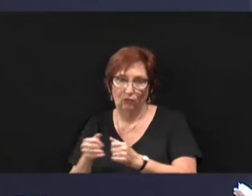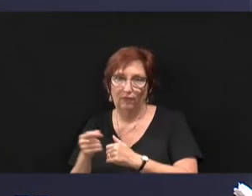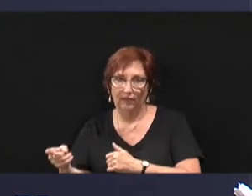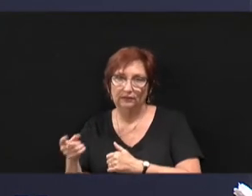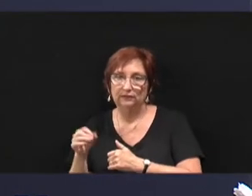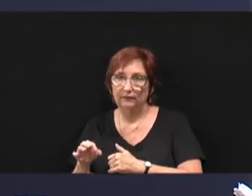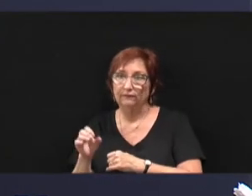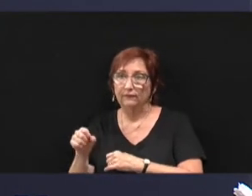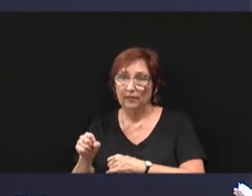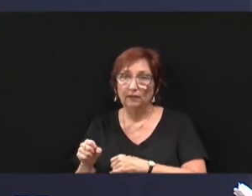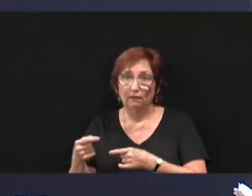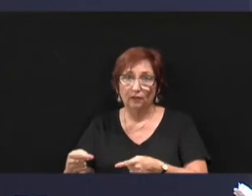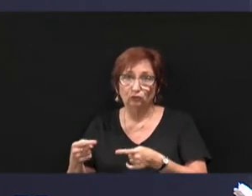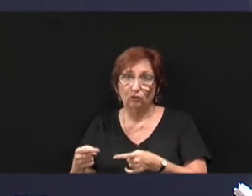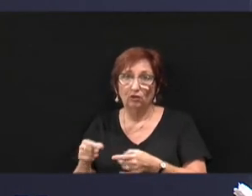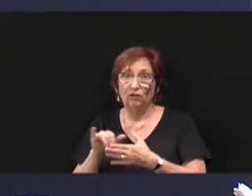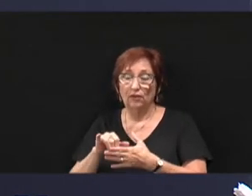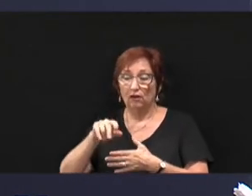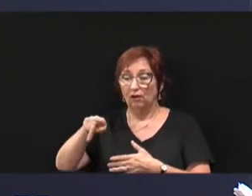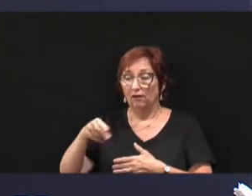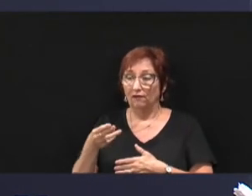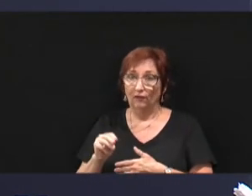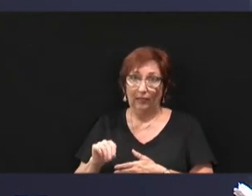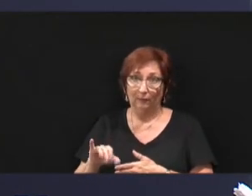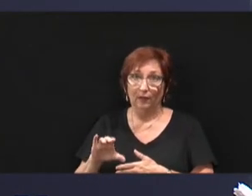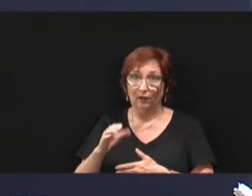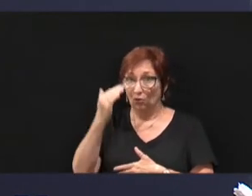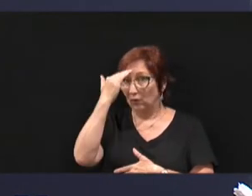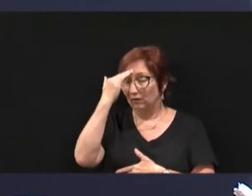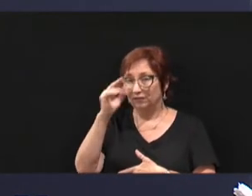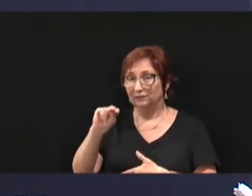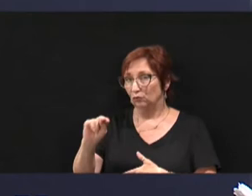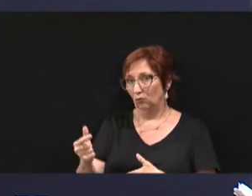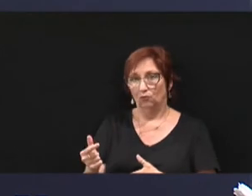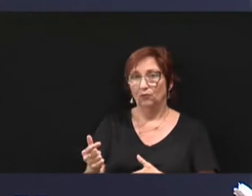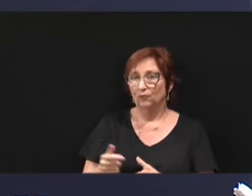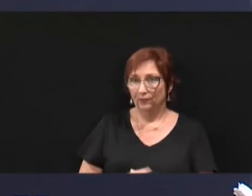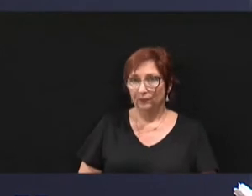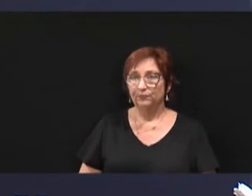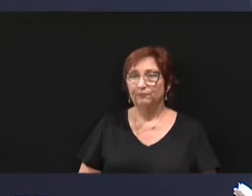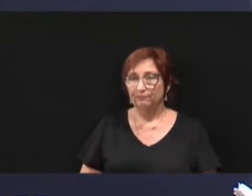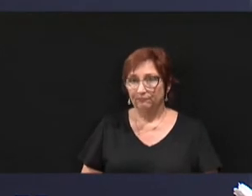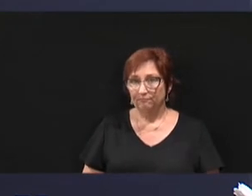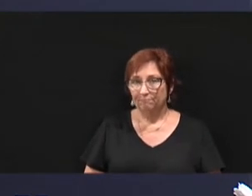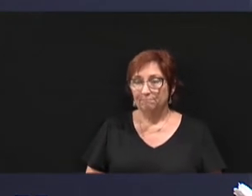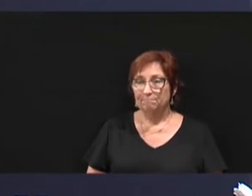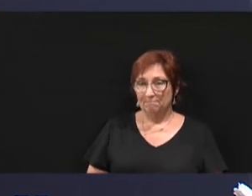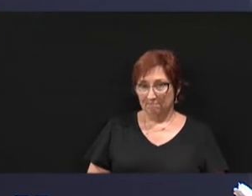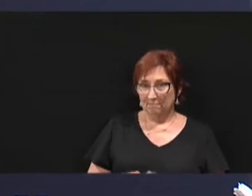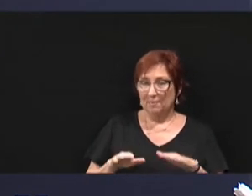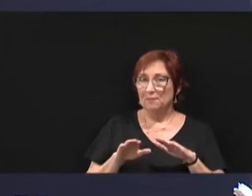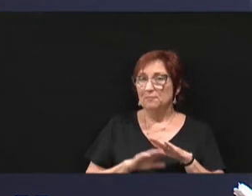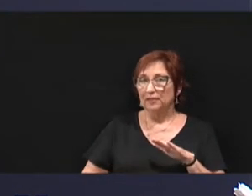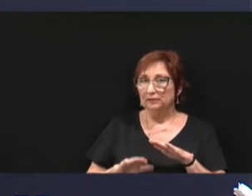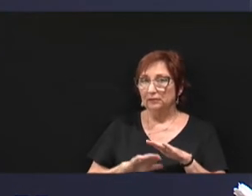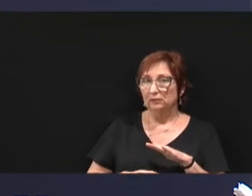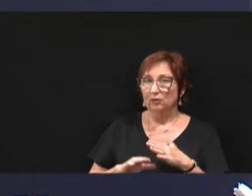they do, their phonemic awareness is not very good. So basically what